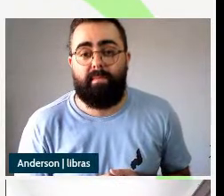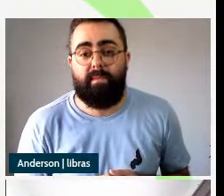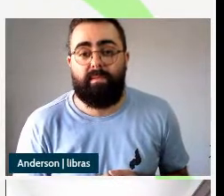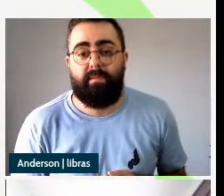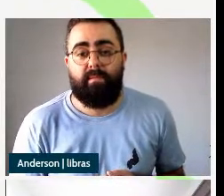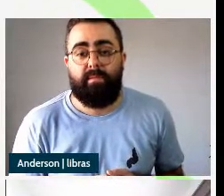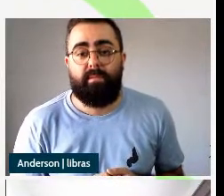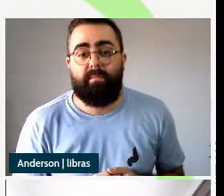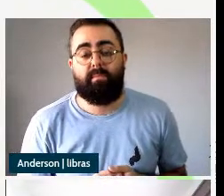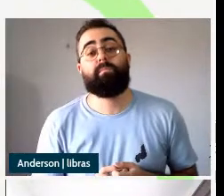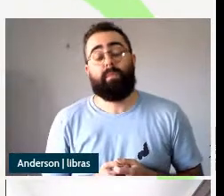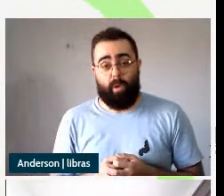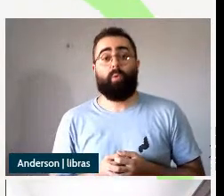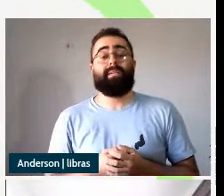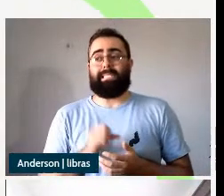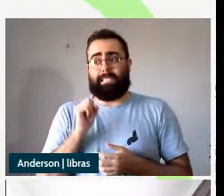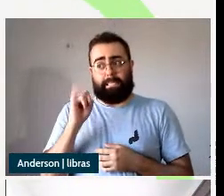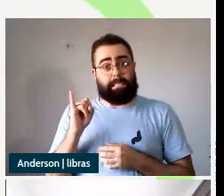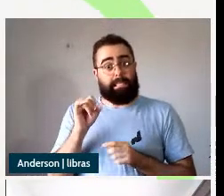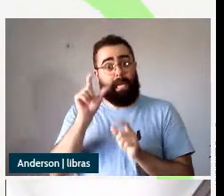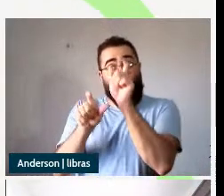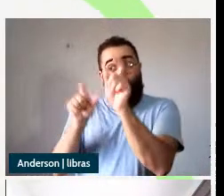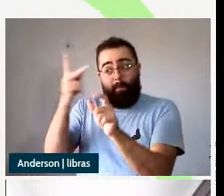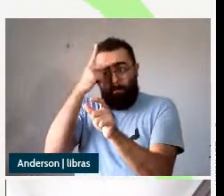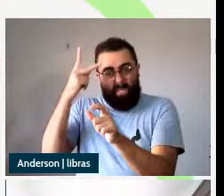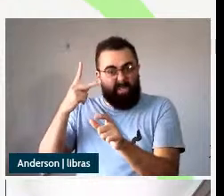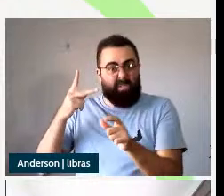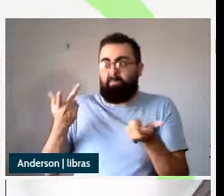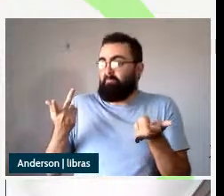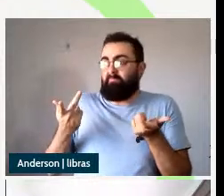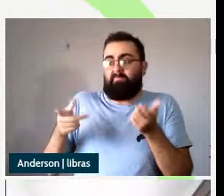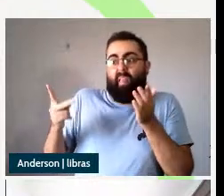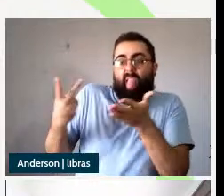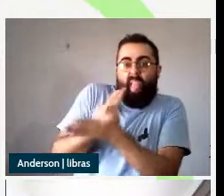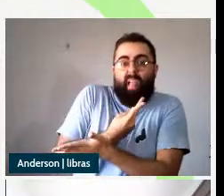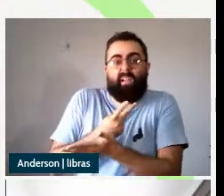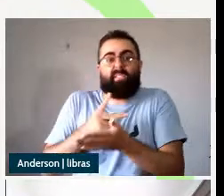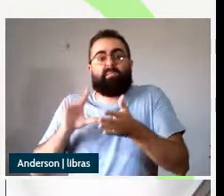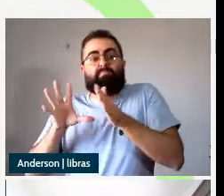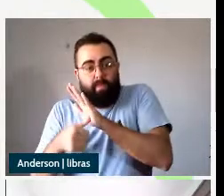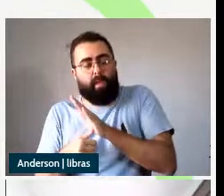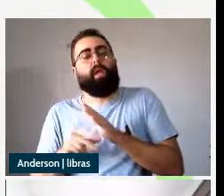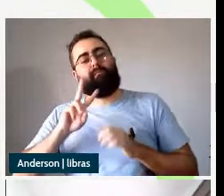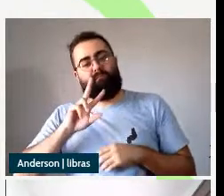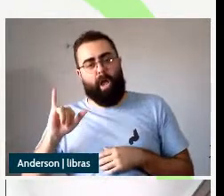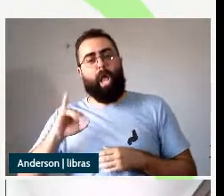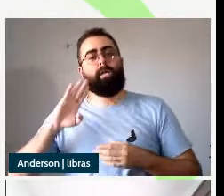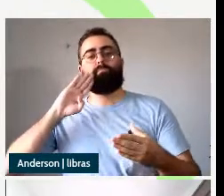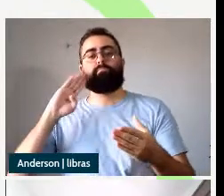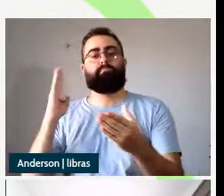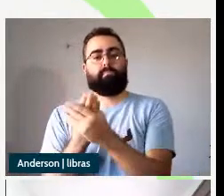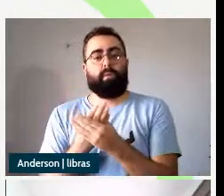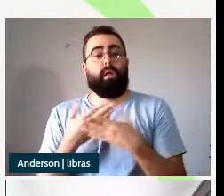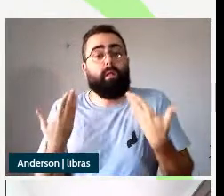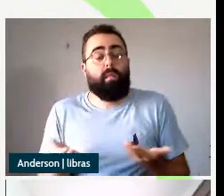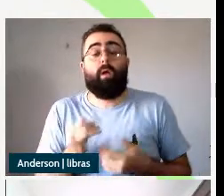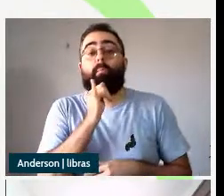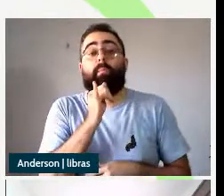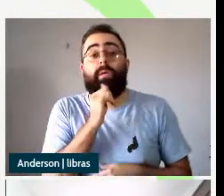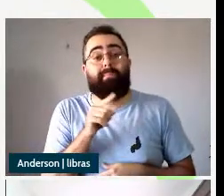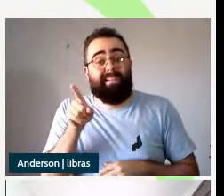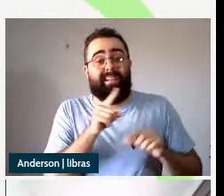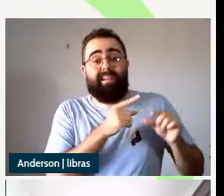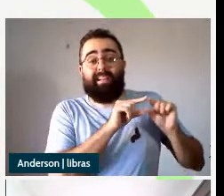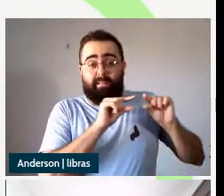initially so when we use it we do try to match the language to the world thus they can be classified as